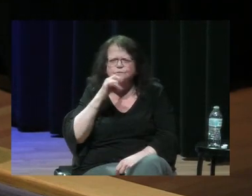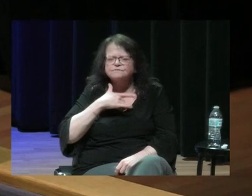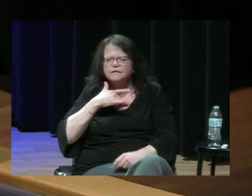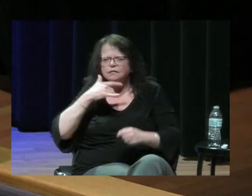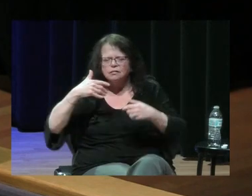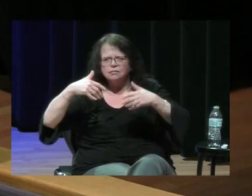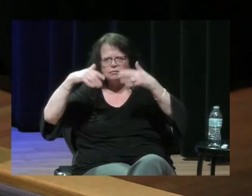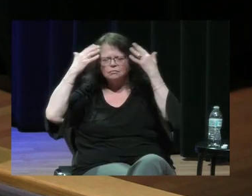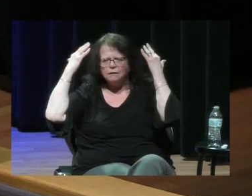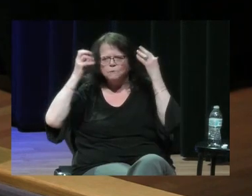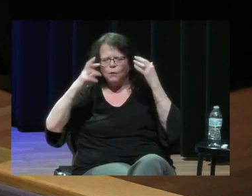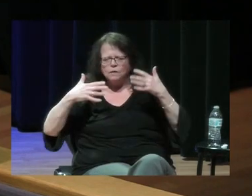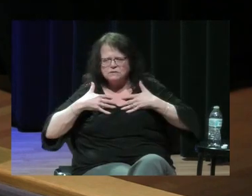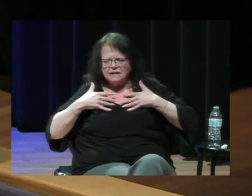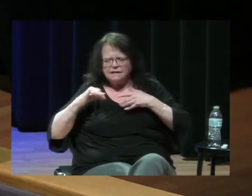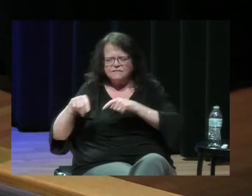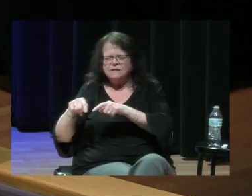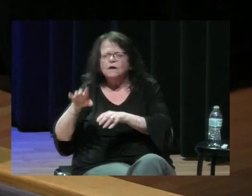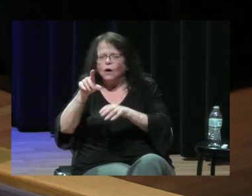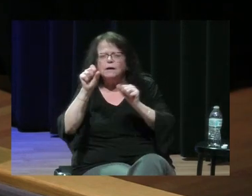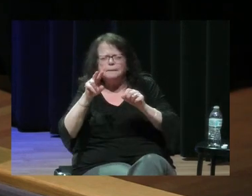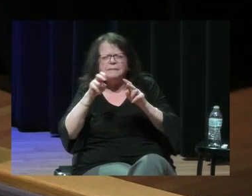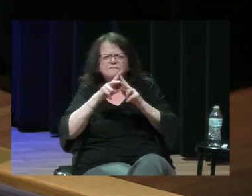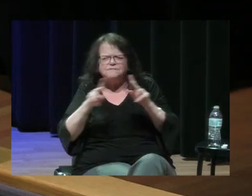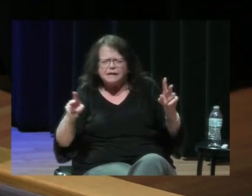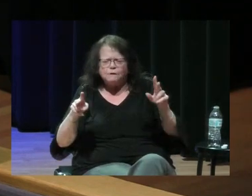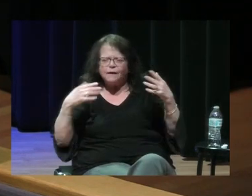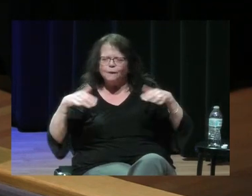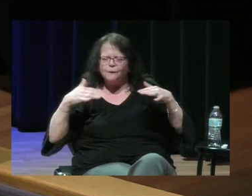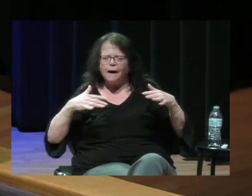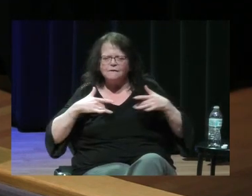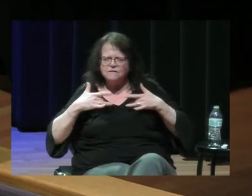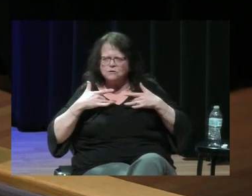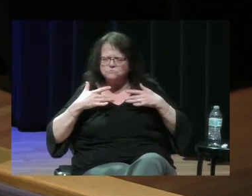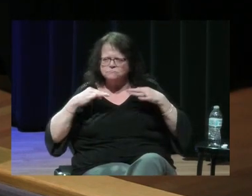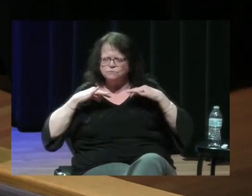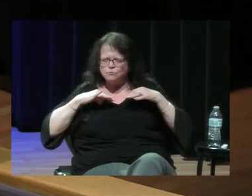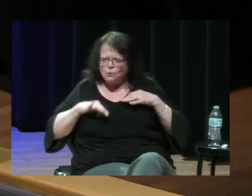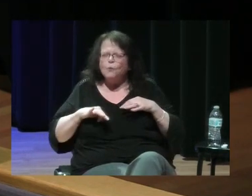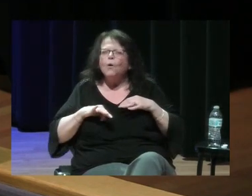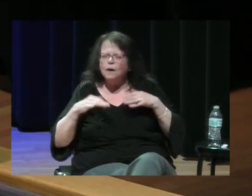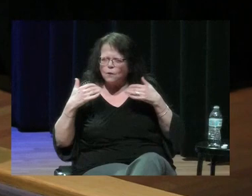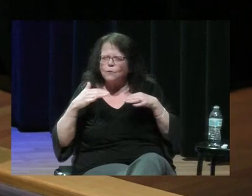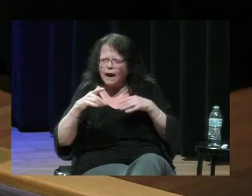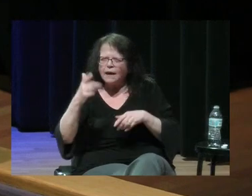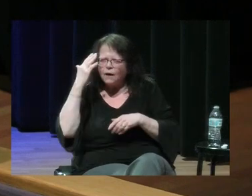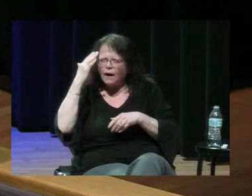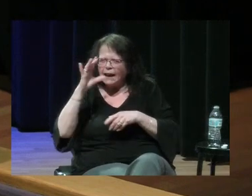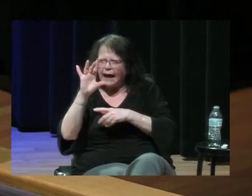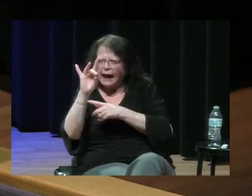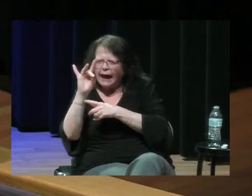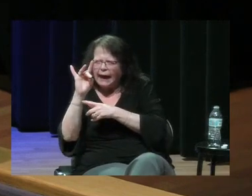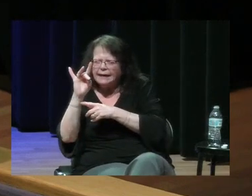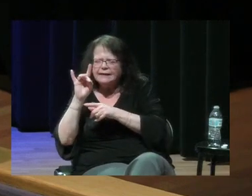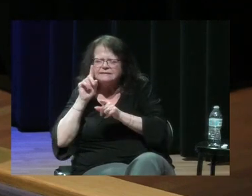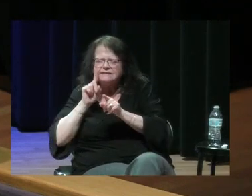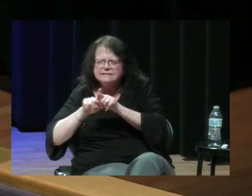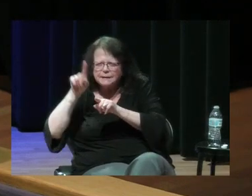incredibly rewarding. I mean, I have a very difficult case and have for the last 2 years. It's an 8-sibling set and the mother is in